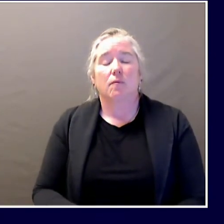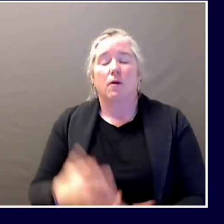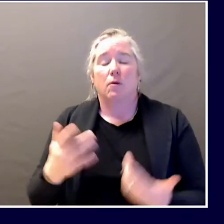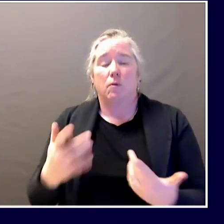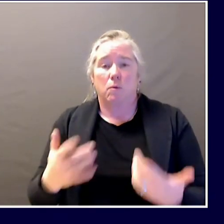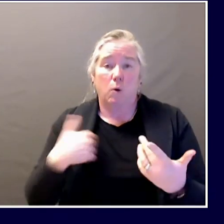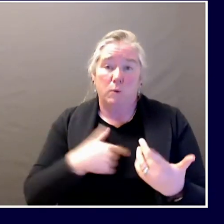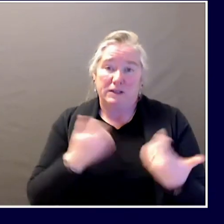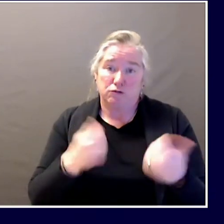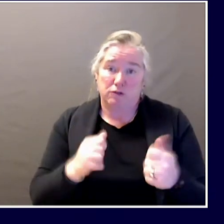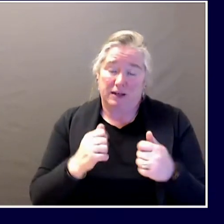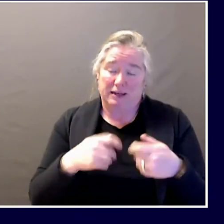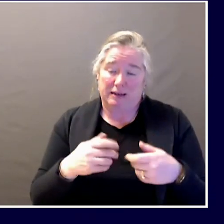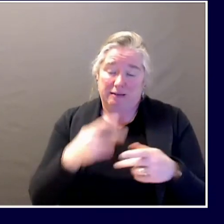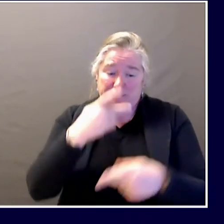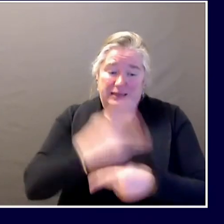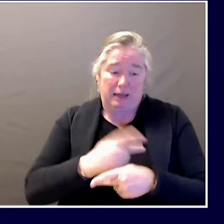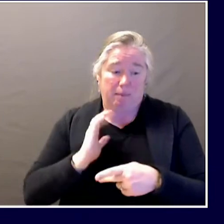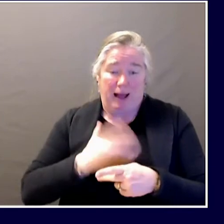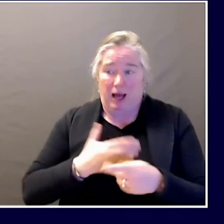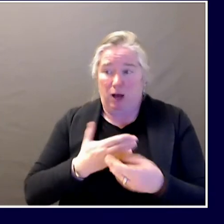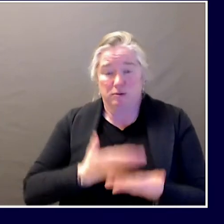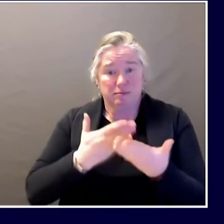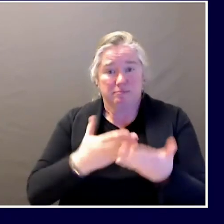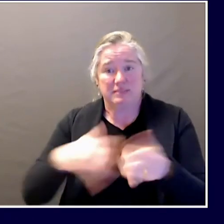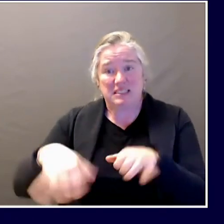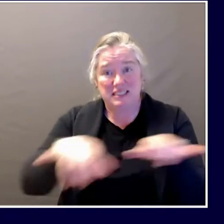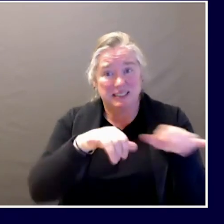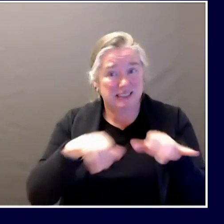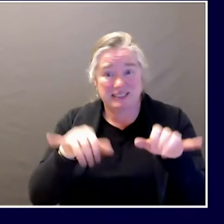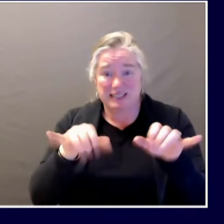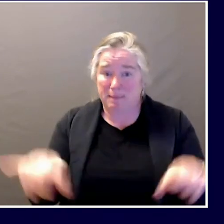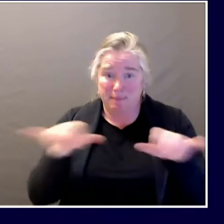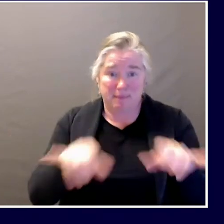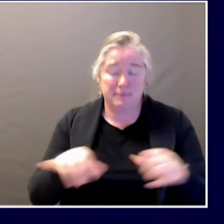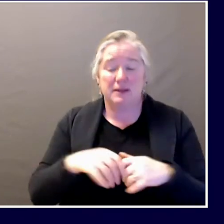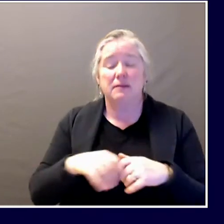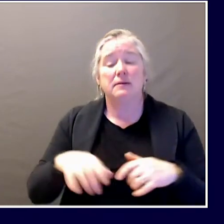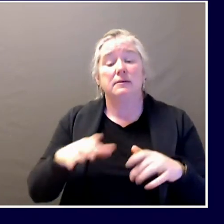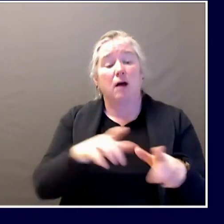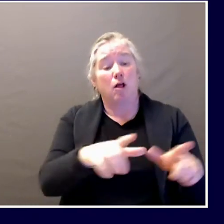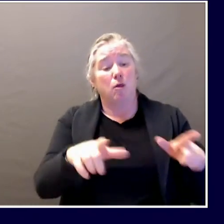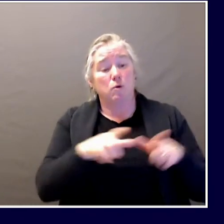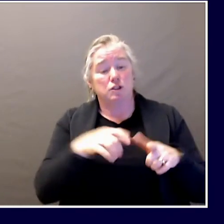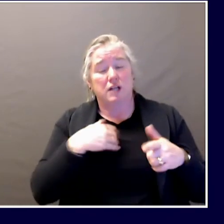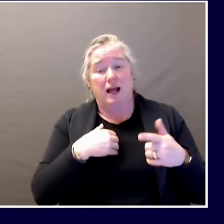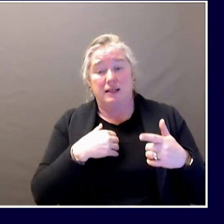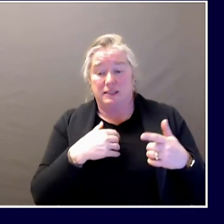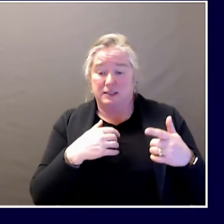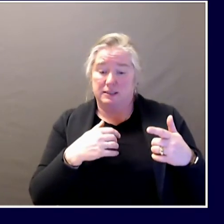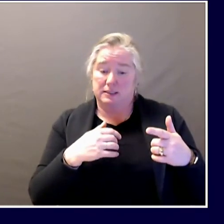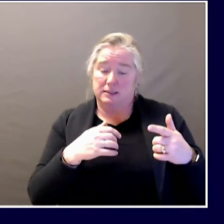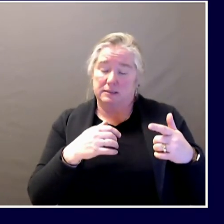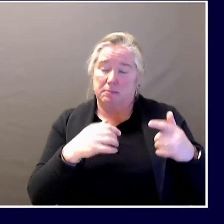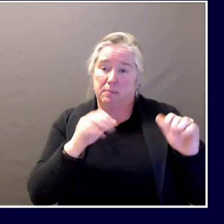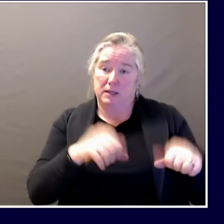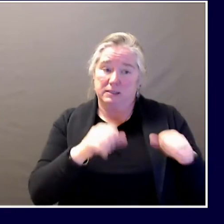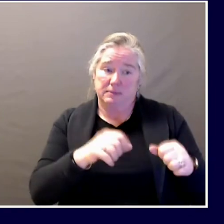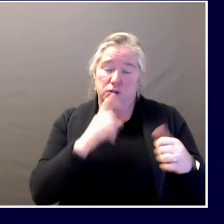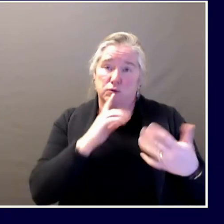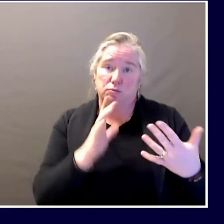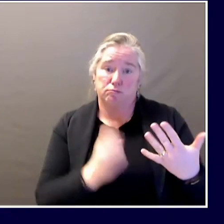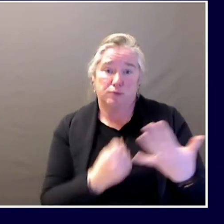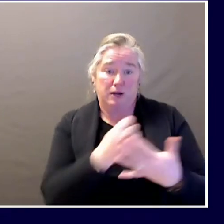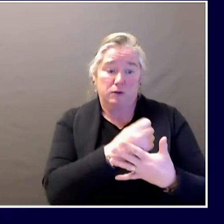is a site has a choice of trying to prioritize people if they can, who are